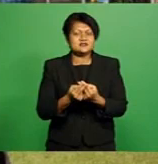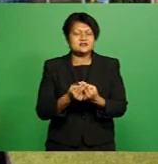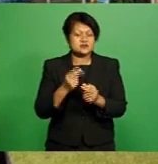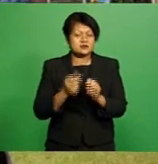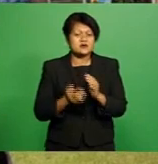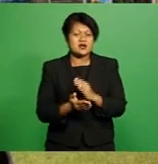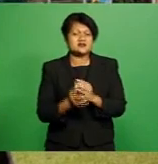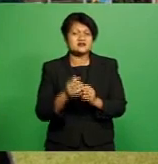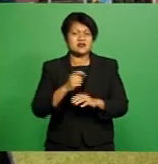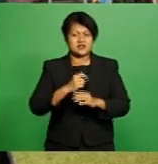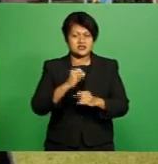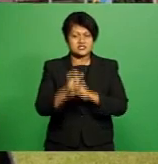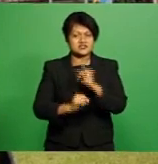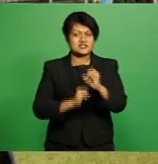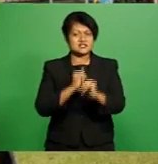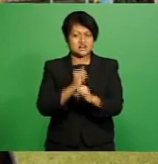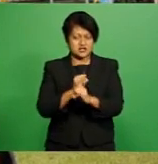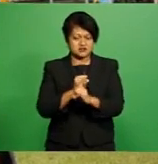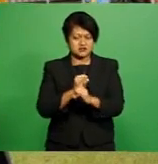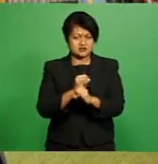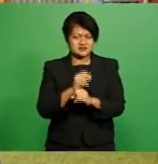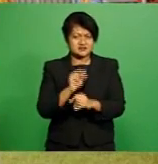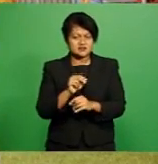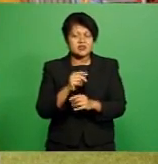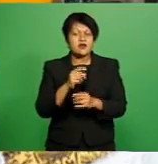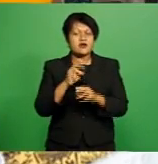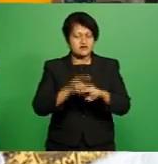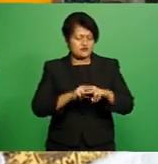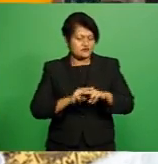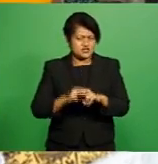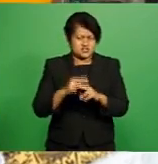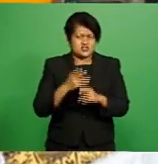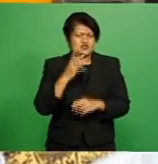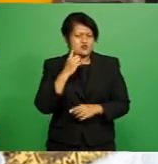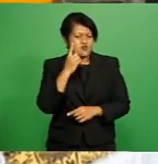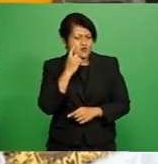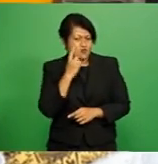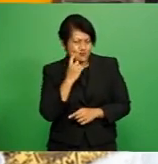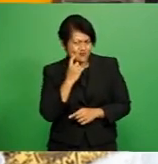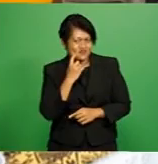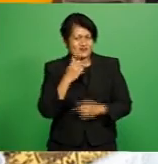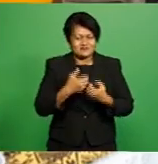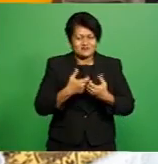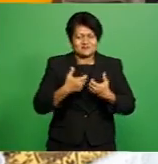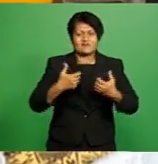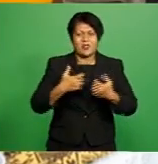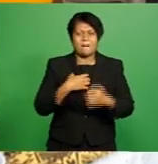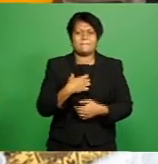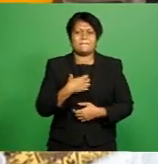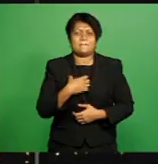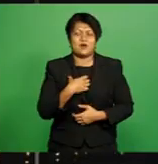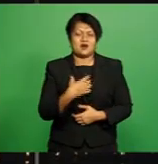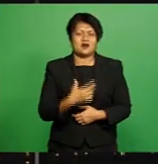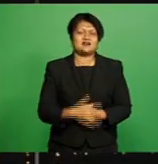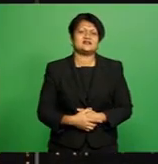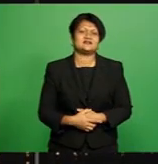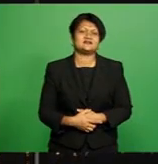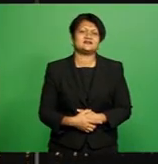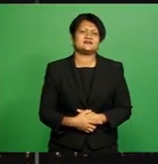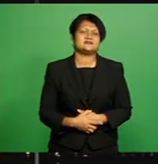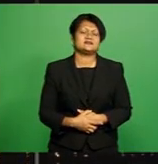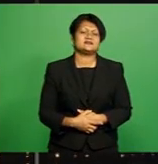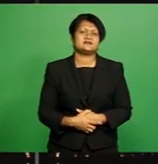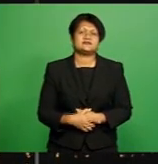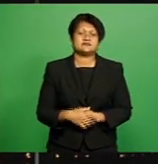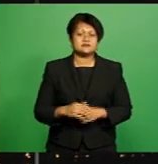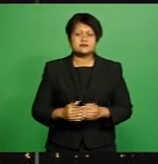International Needs Fiji plans to expand to other areas and recruit more women. Lena Reese, FBC News.